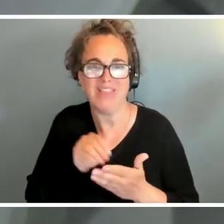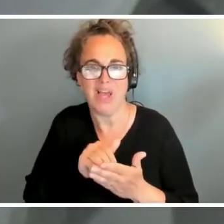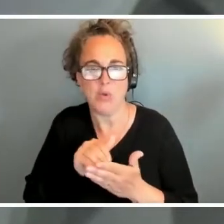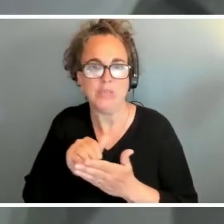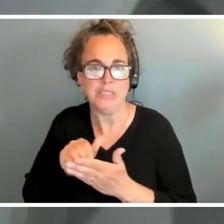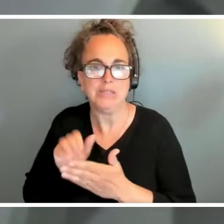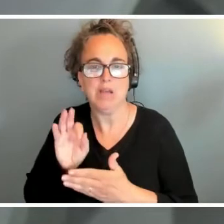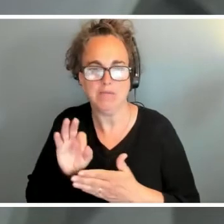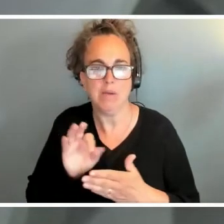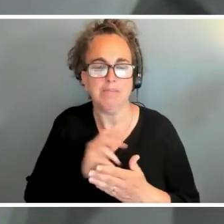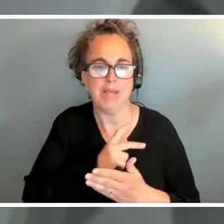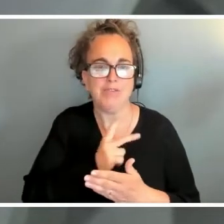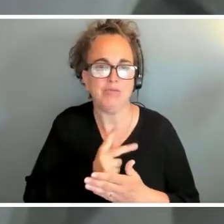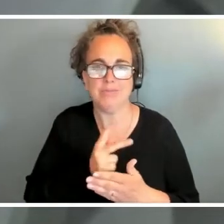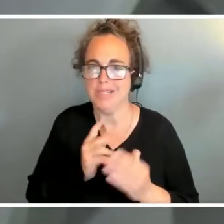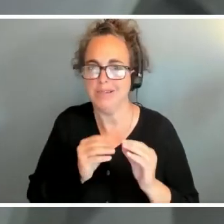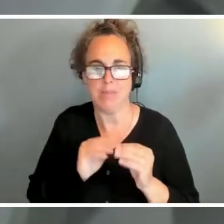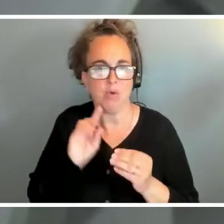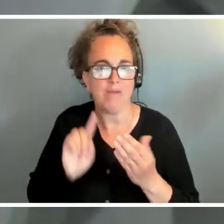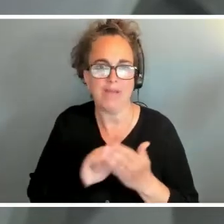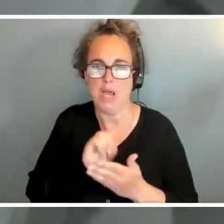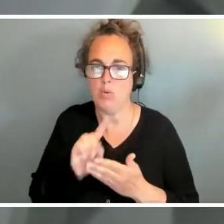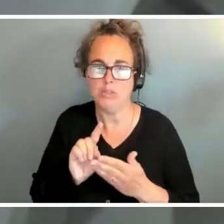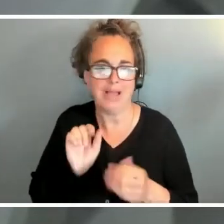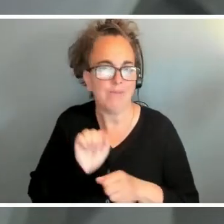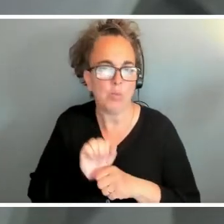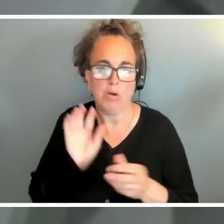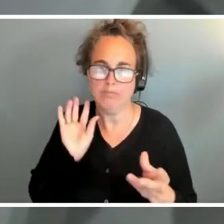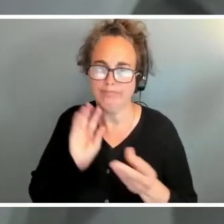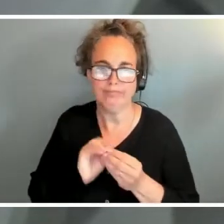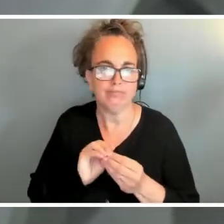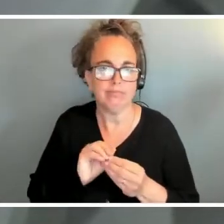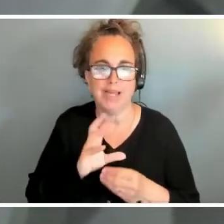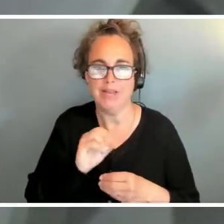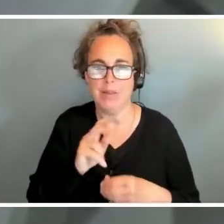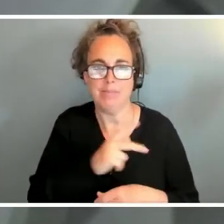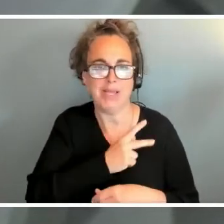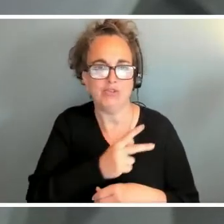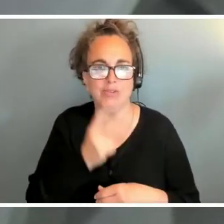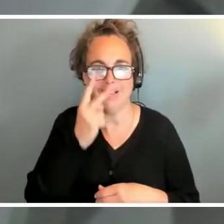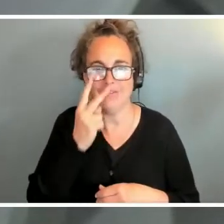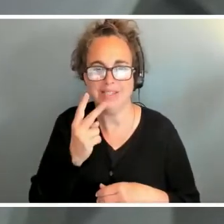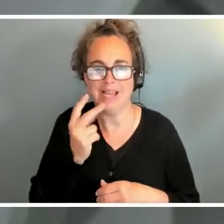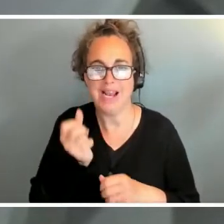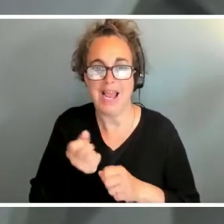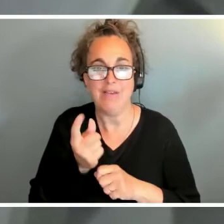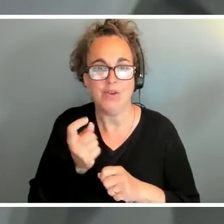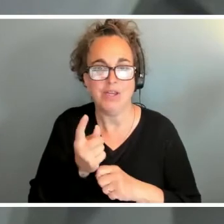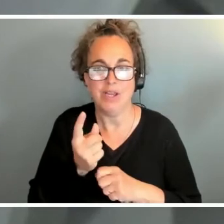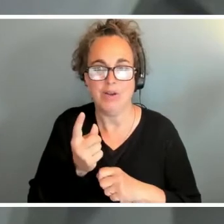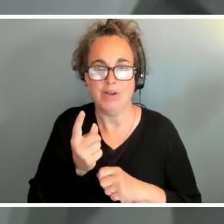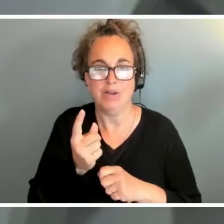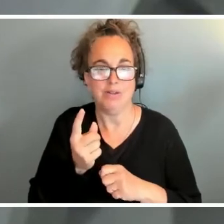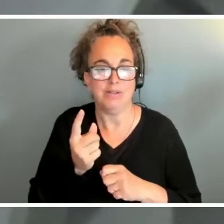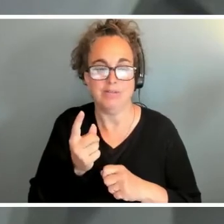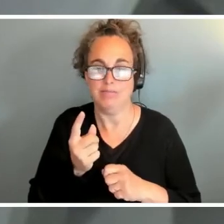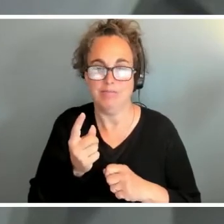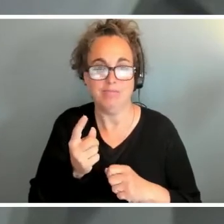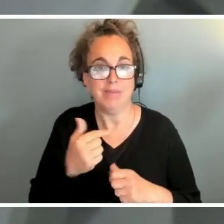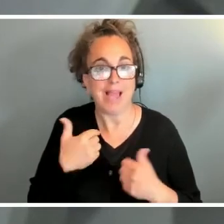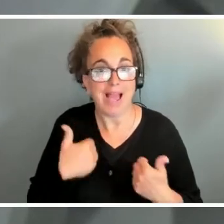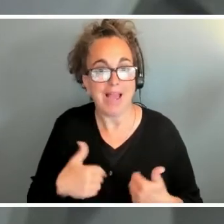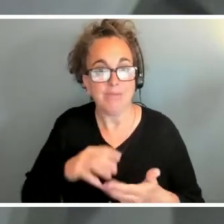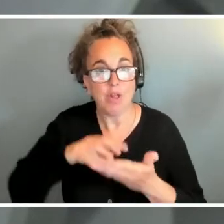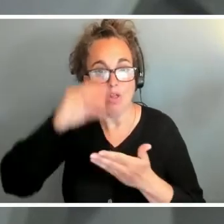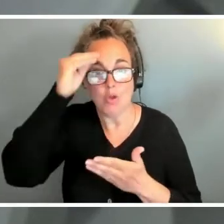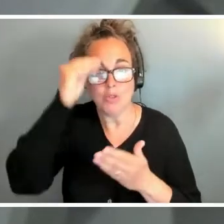about the number of hours I've worked and the patients I've seen every year over the decades, I've learned so